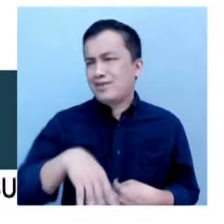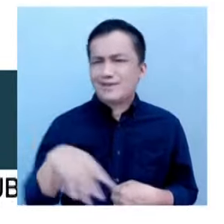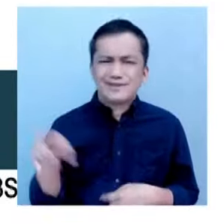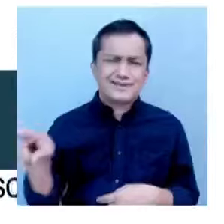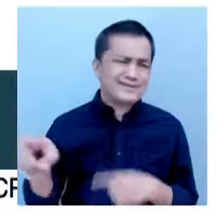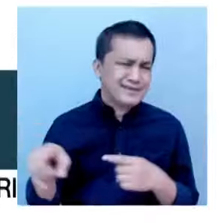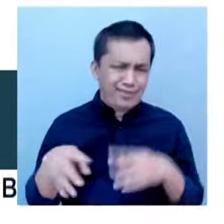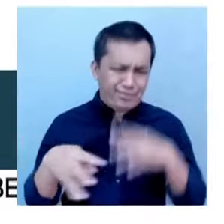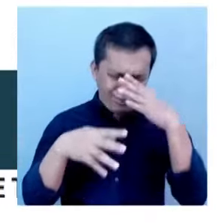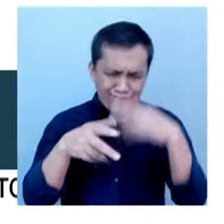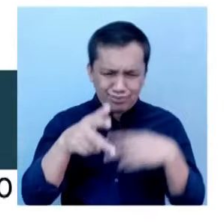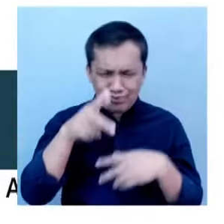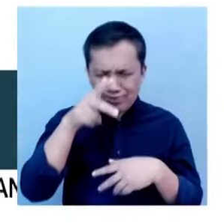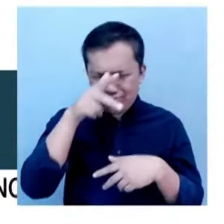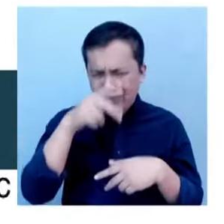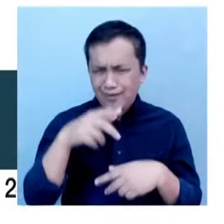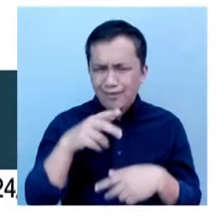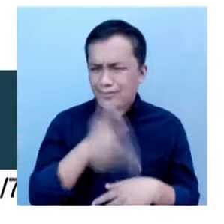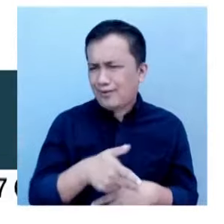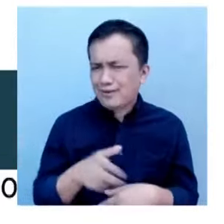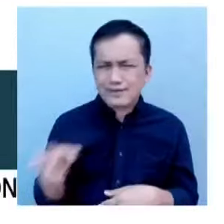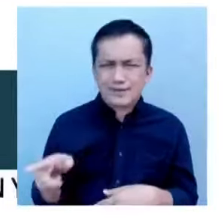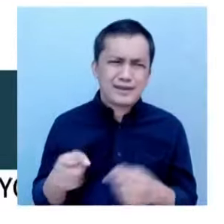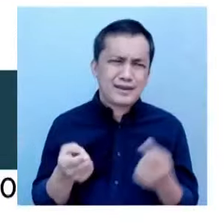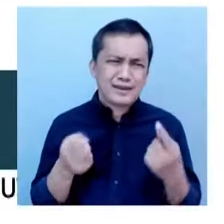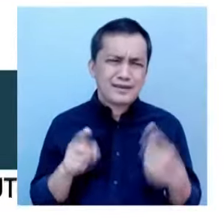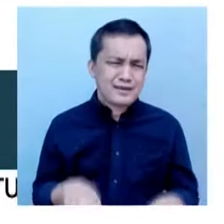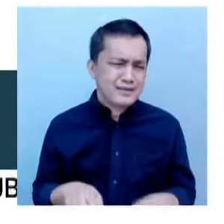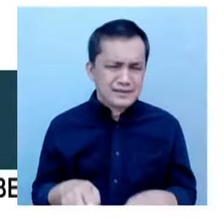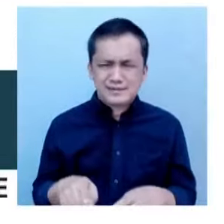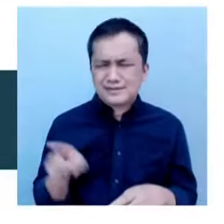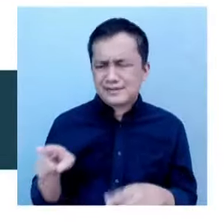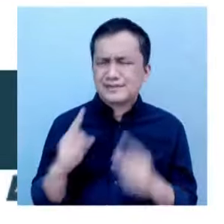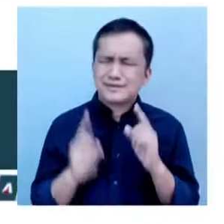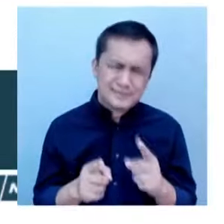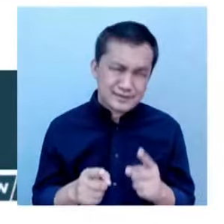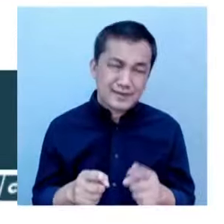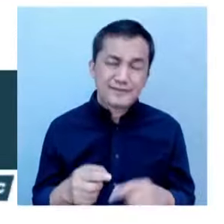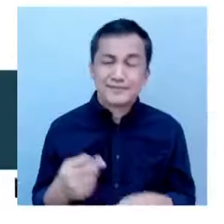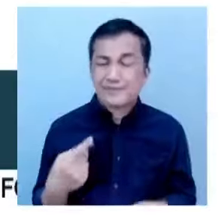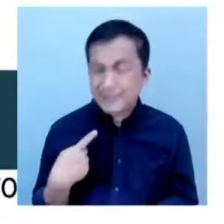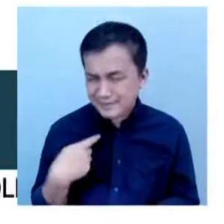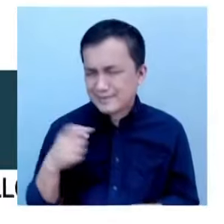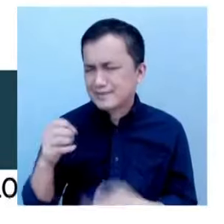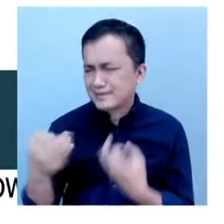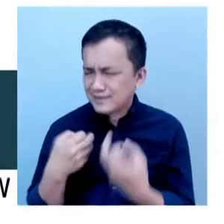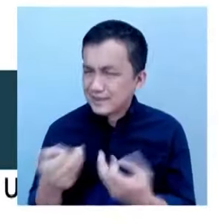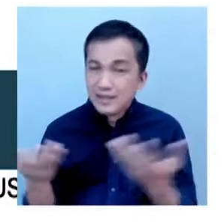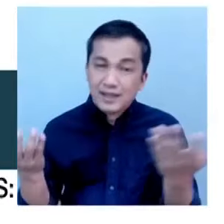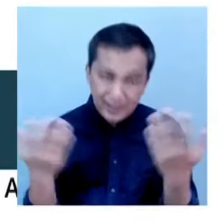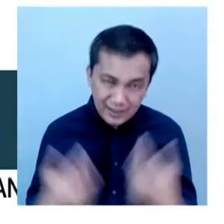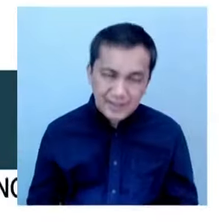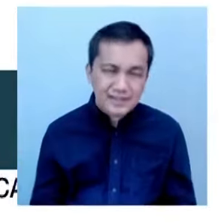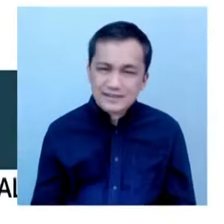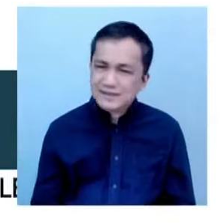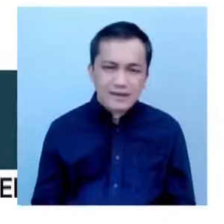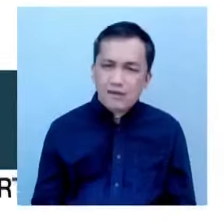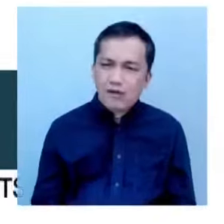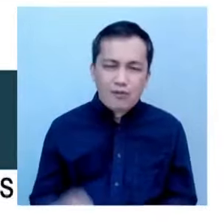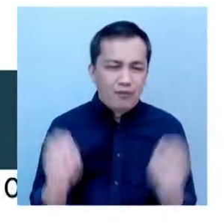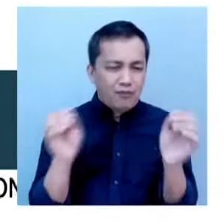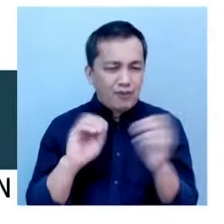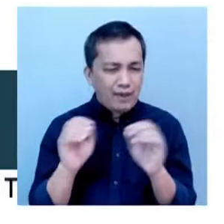it happened and the fact that we have to talk about this, that it has to be explained. I mean, as you said, it doesn't make sense. But hopefully